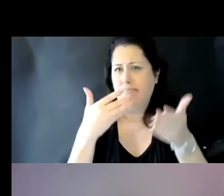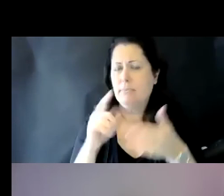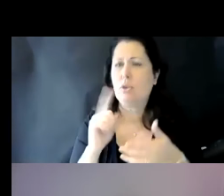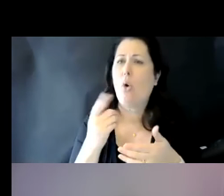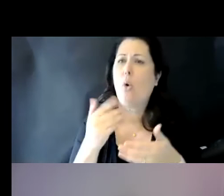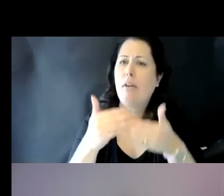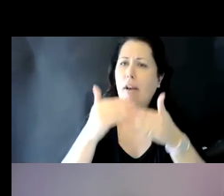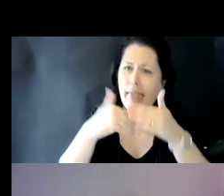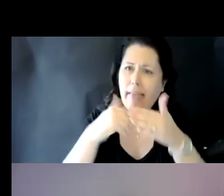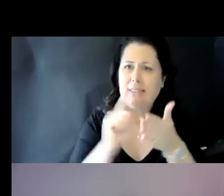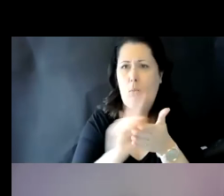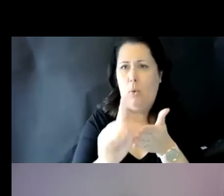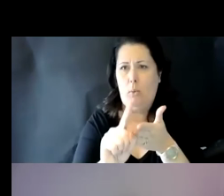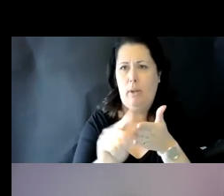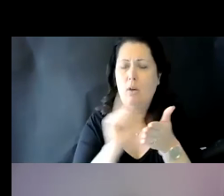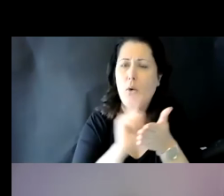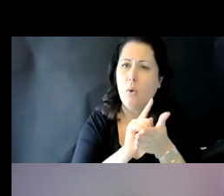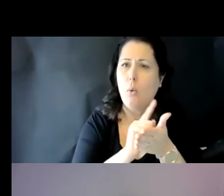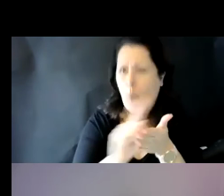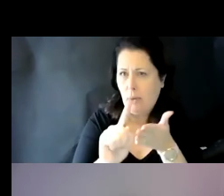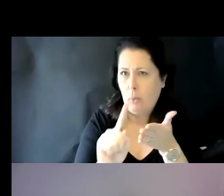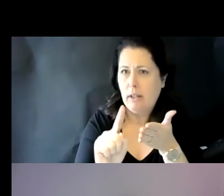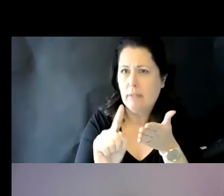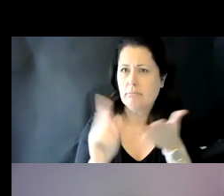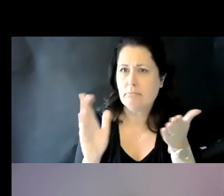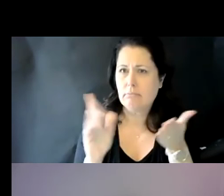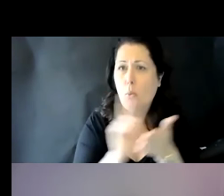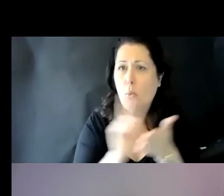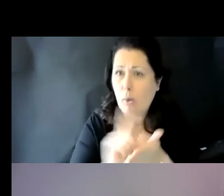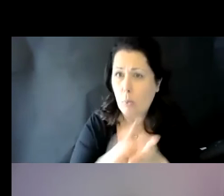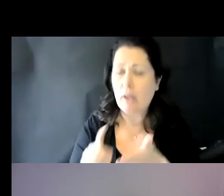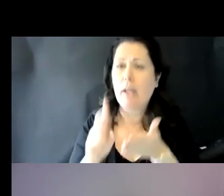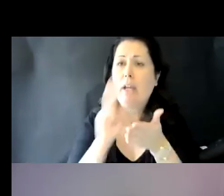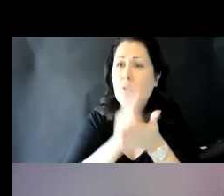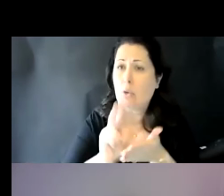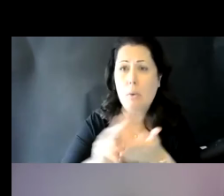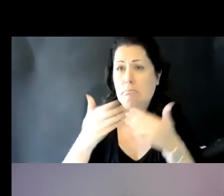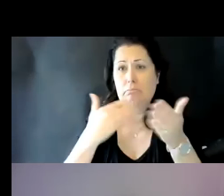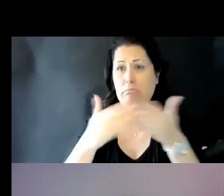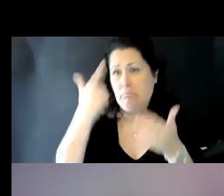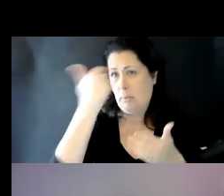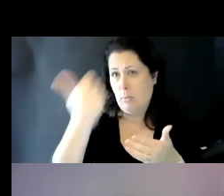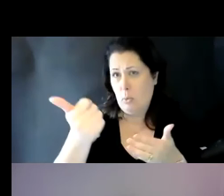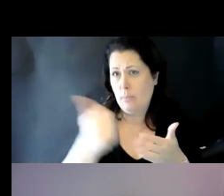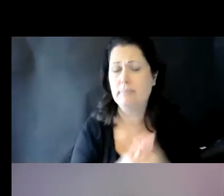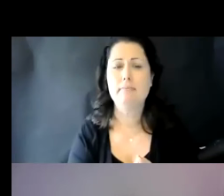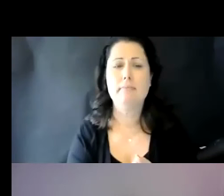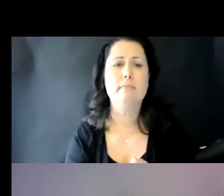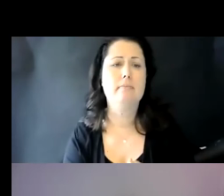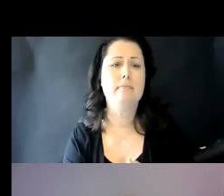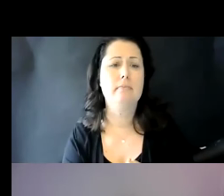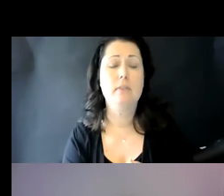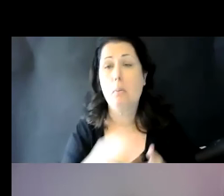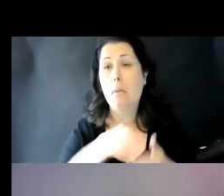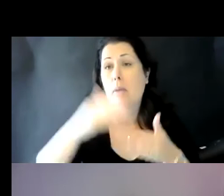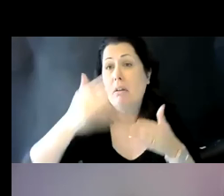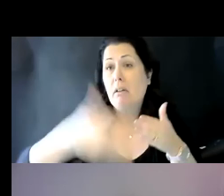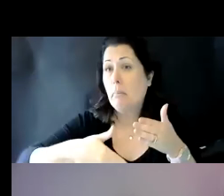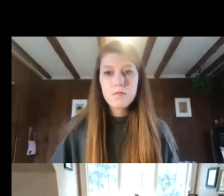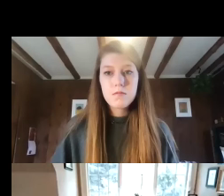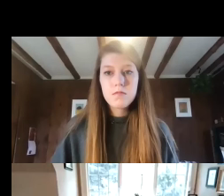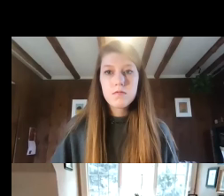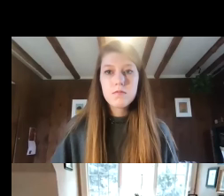really less, it isn't less than a week. For RCCs, again, for services, they might want to complete it when somebody just